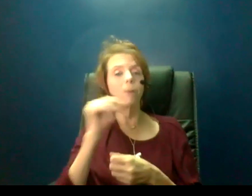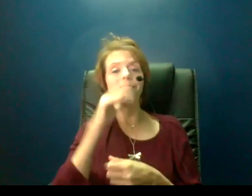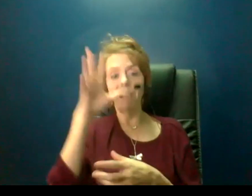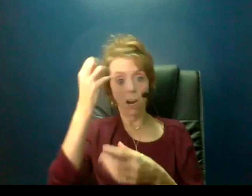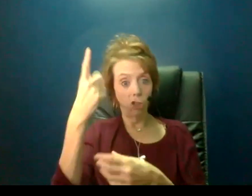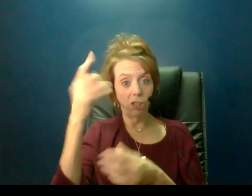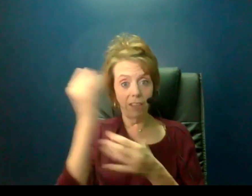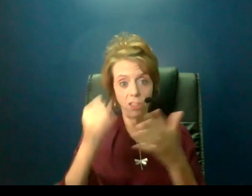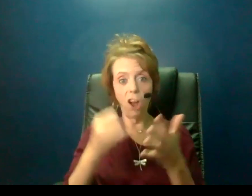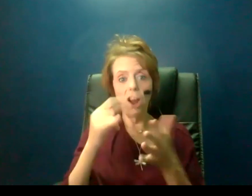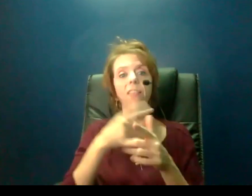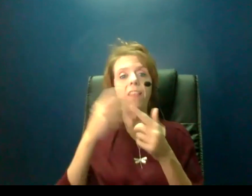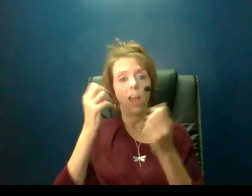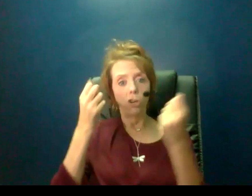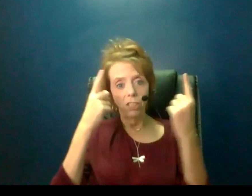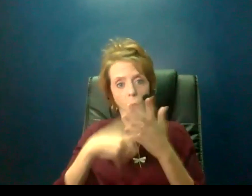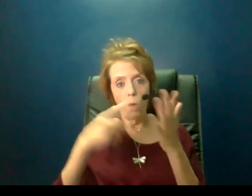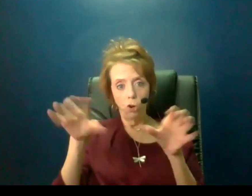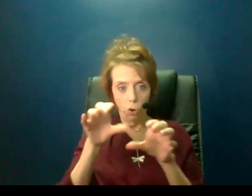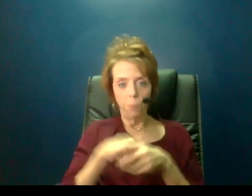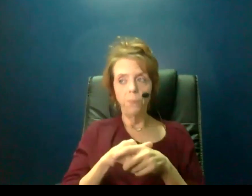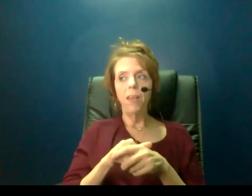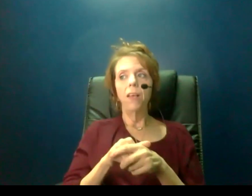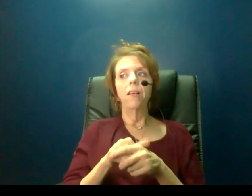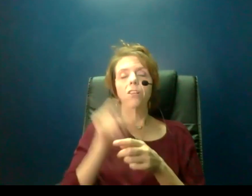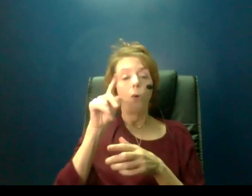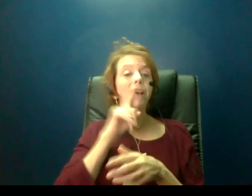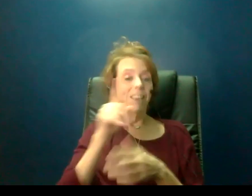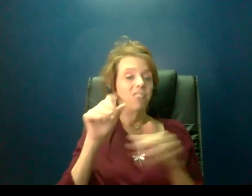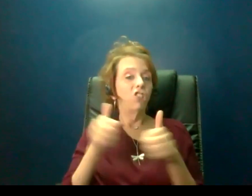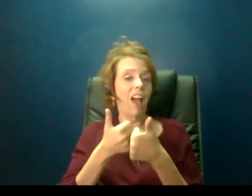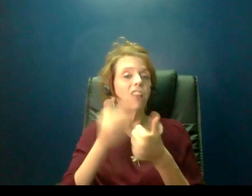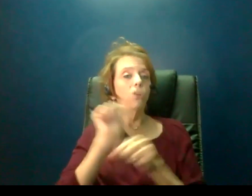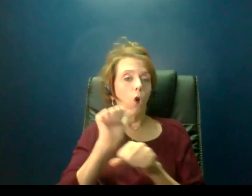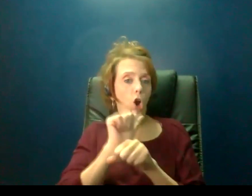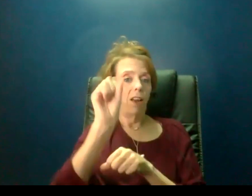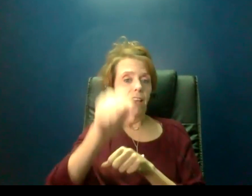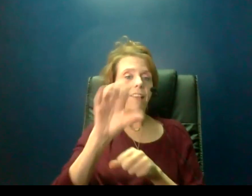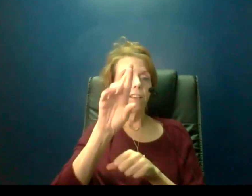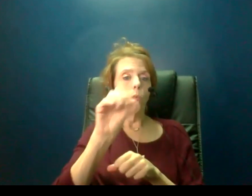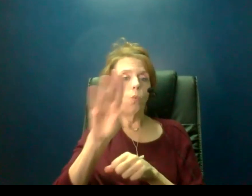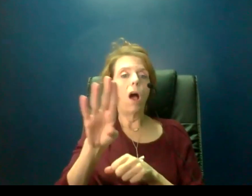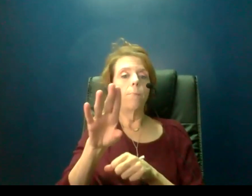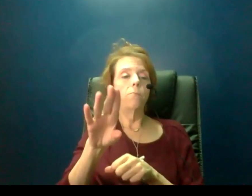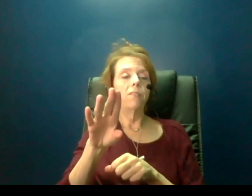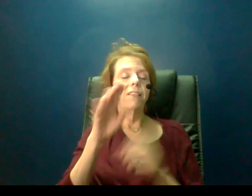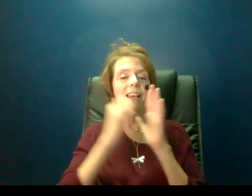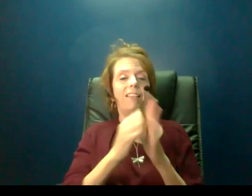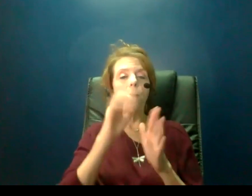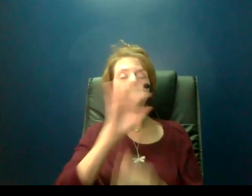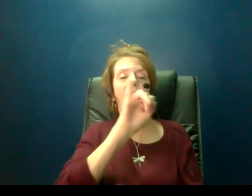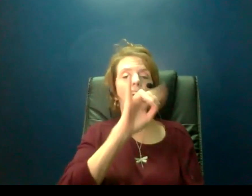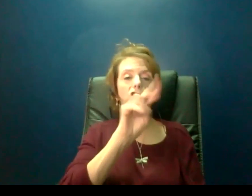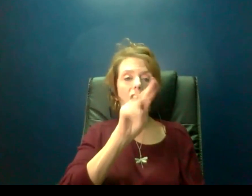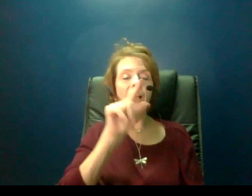that they get what you're bringing. So it's challenging work. And Rob's example of Aijung, you know, being in a